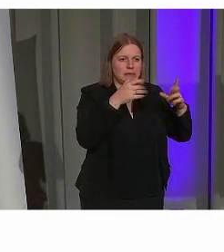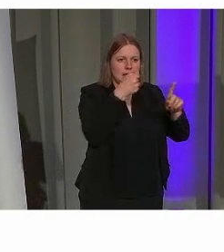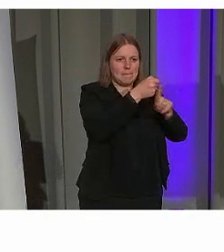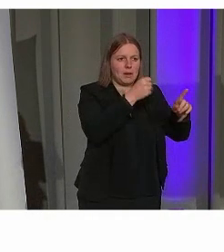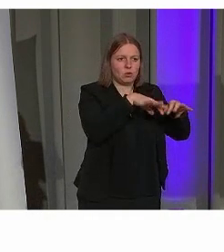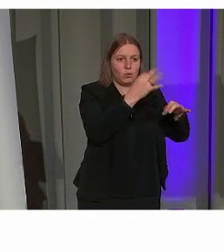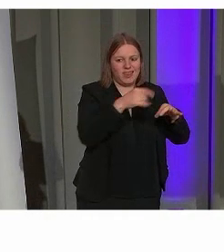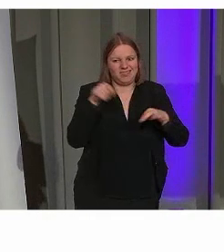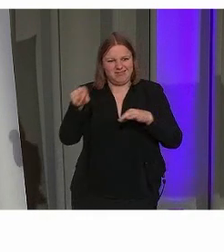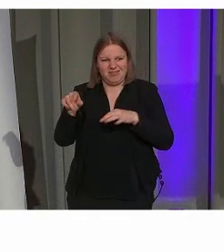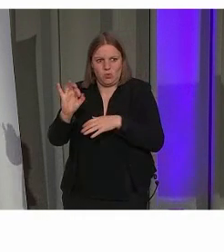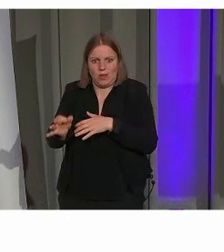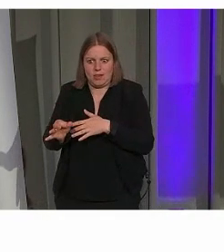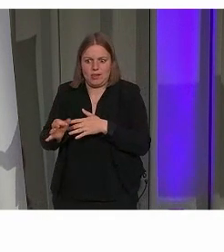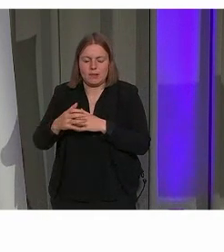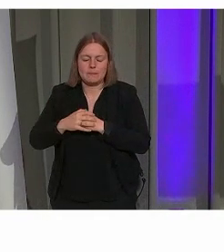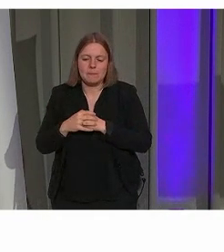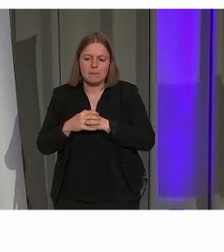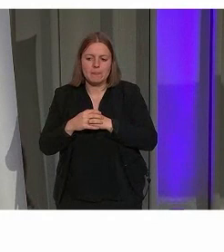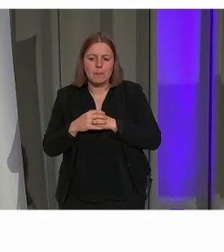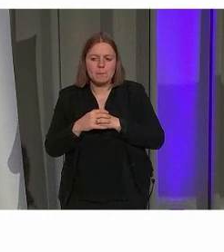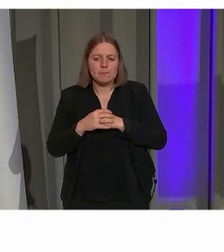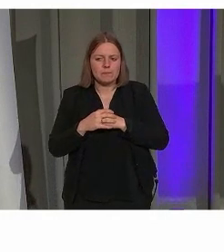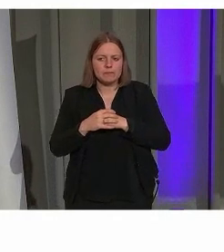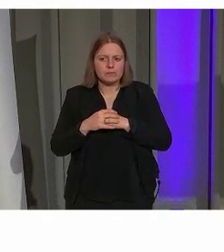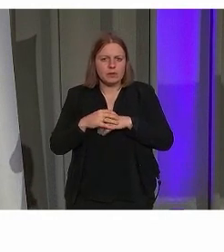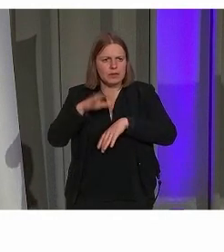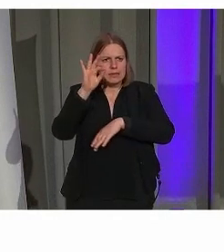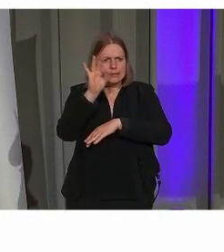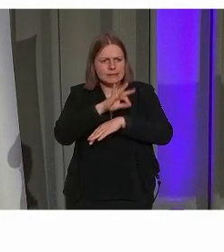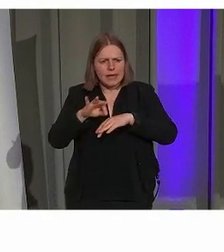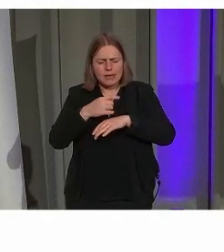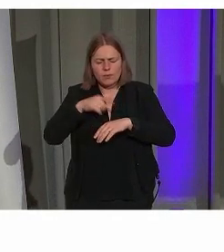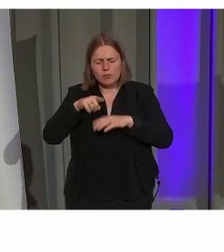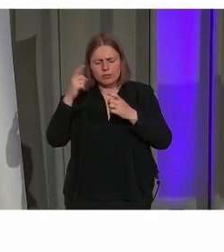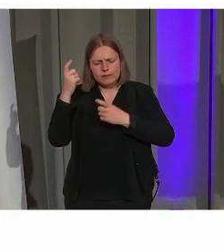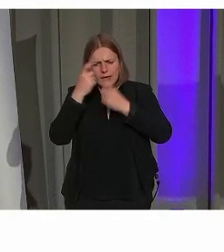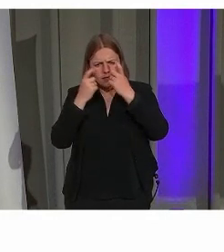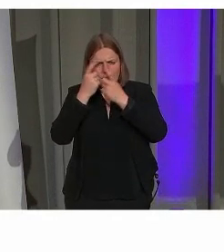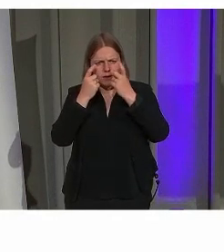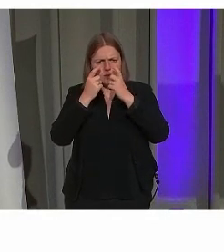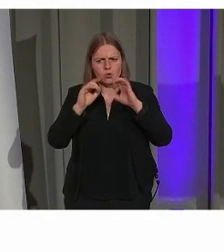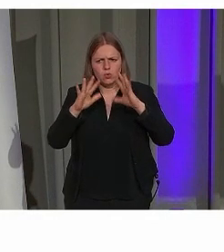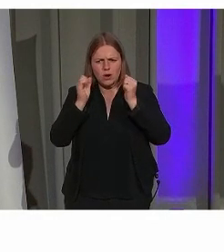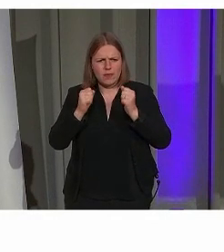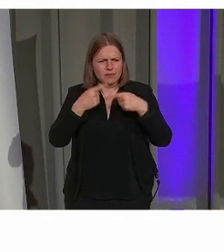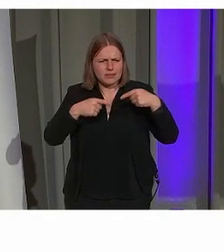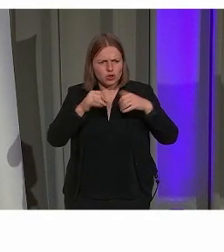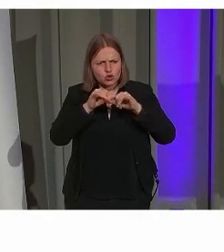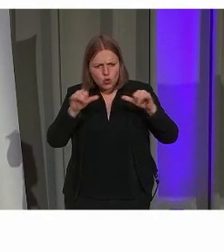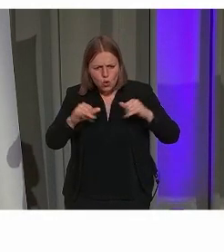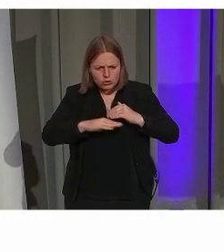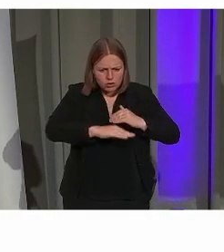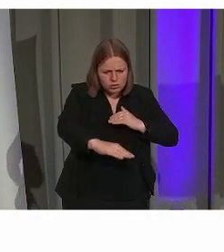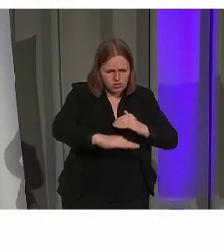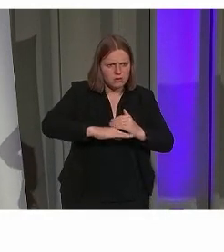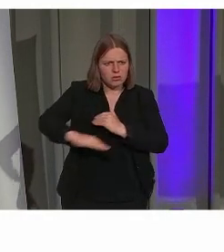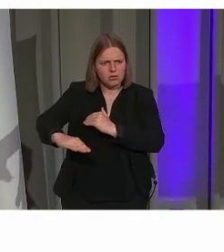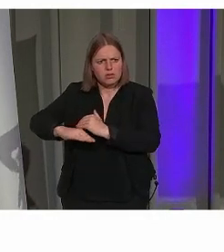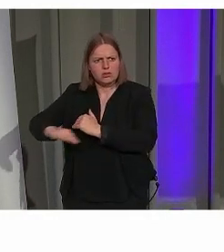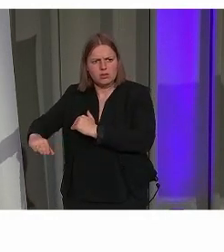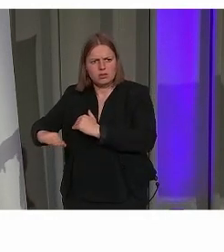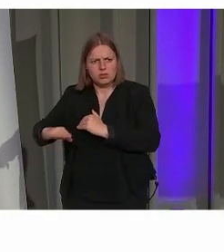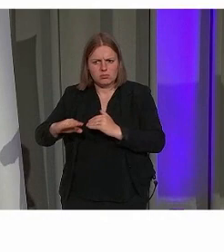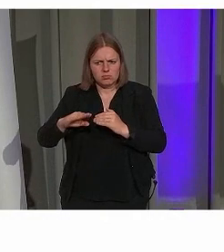When we design, the design contemplates the use of different pavements according to